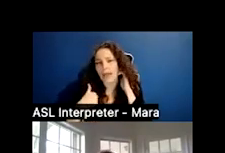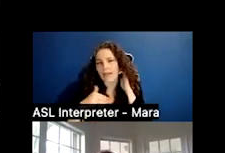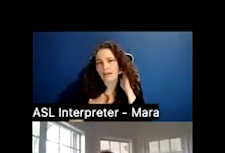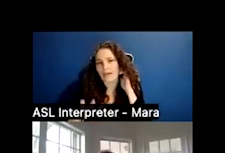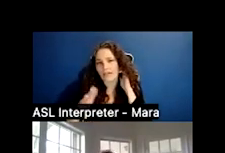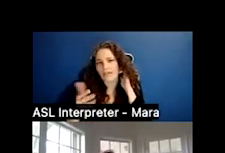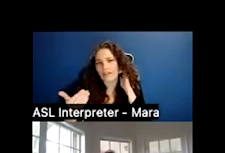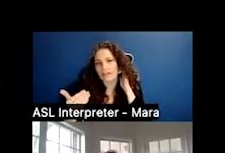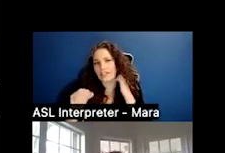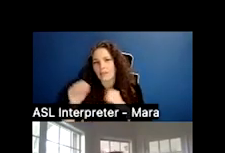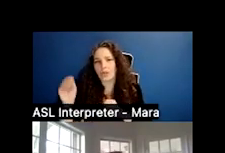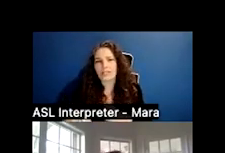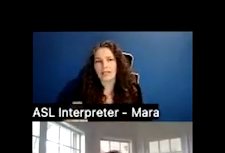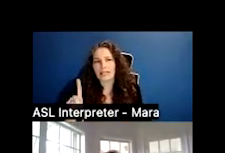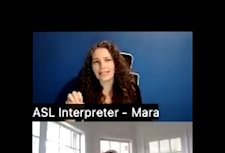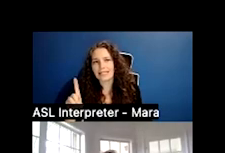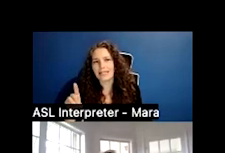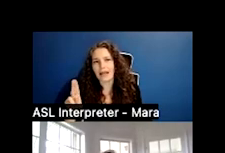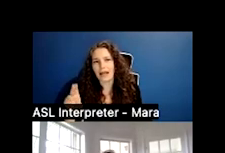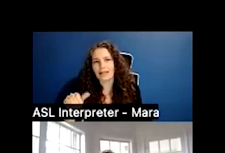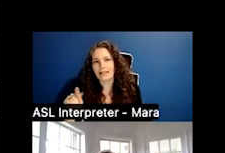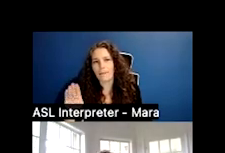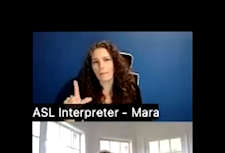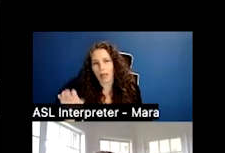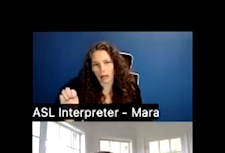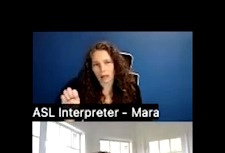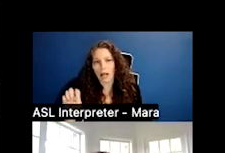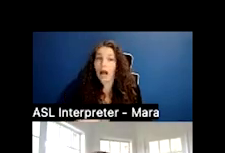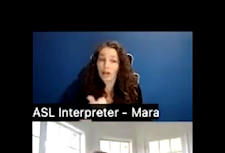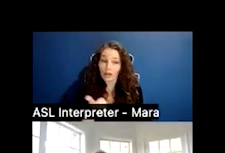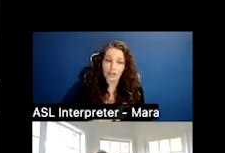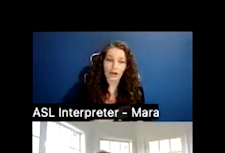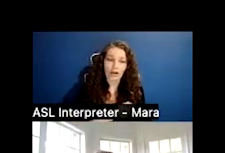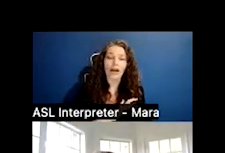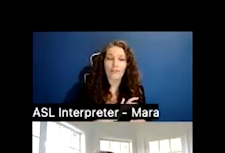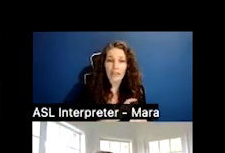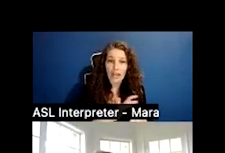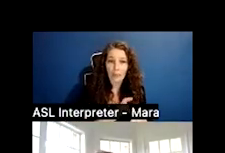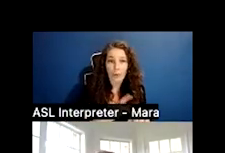other deductibles that are available. They cost more. I will tell you that insurance and